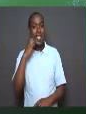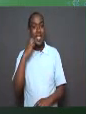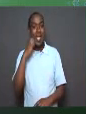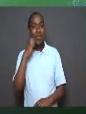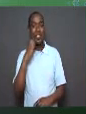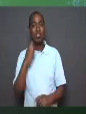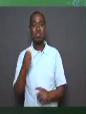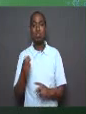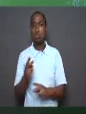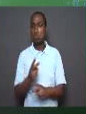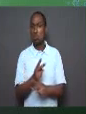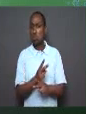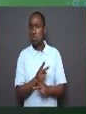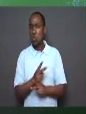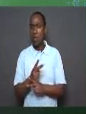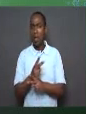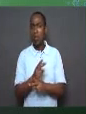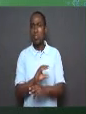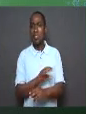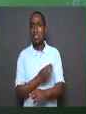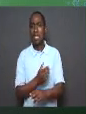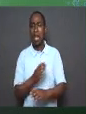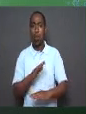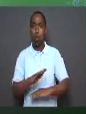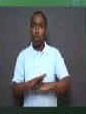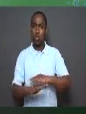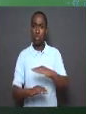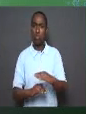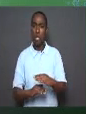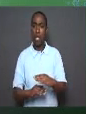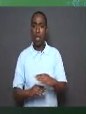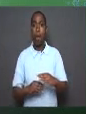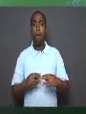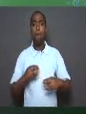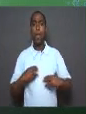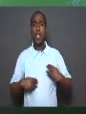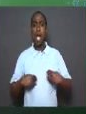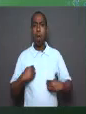control cell processes like metabolism.